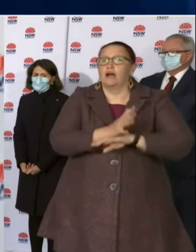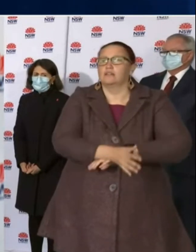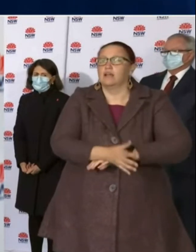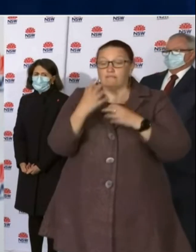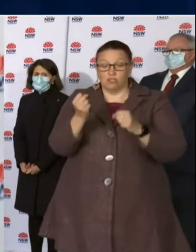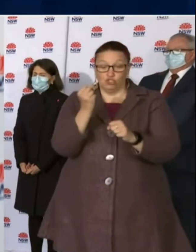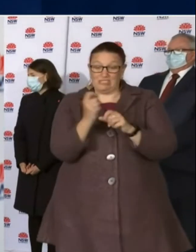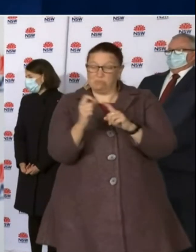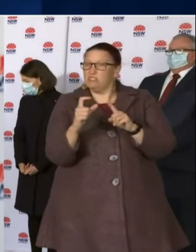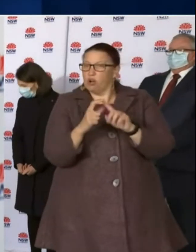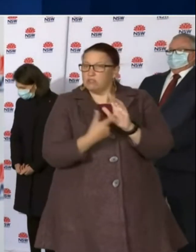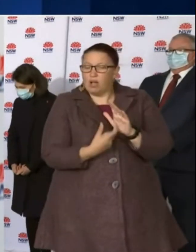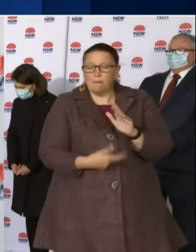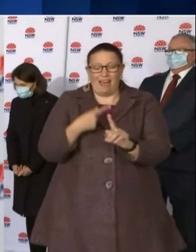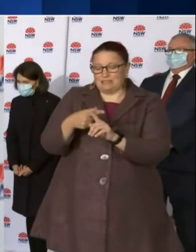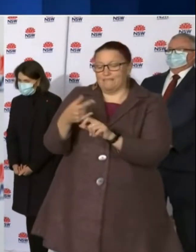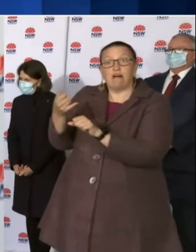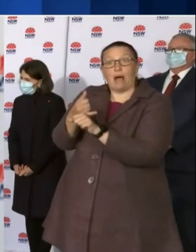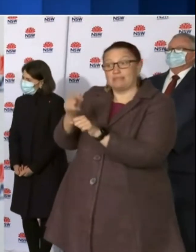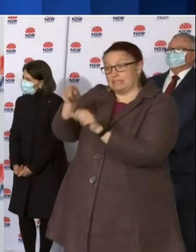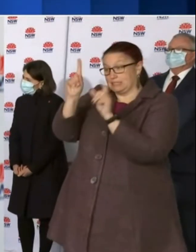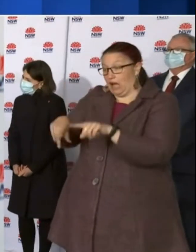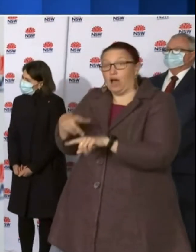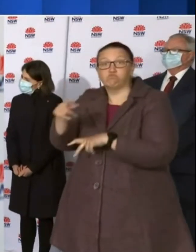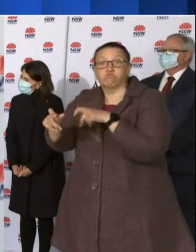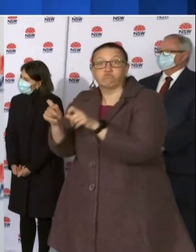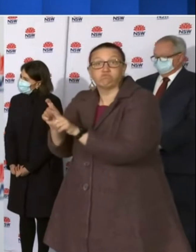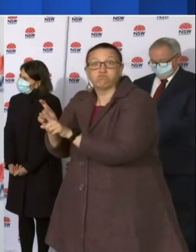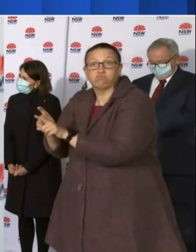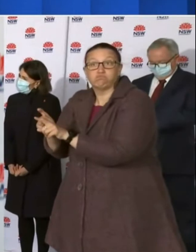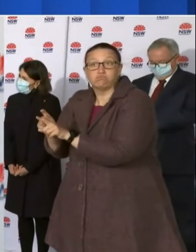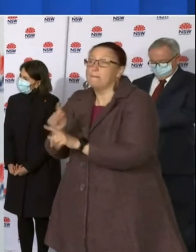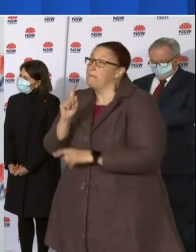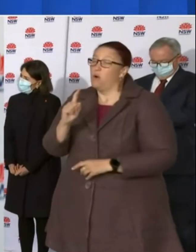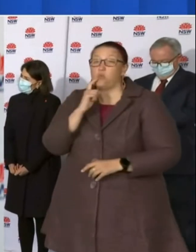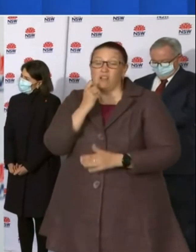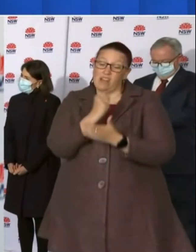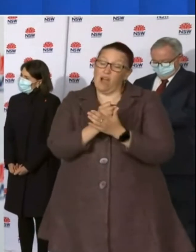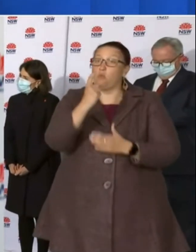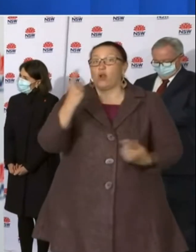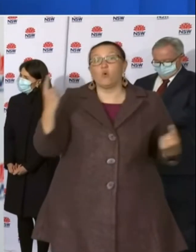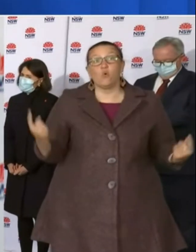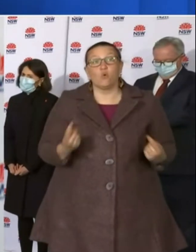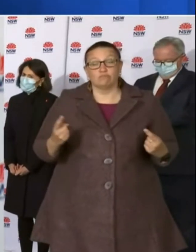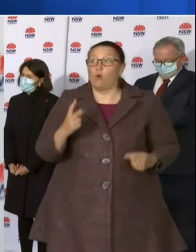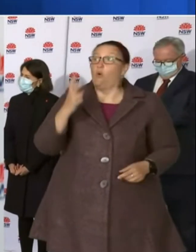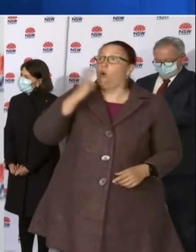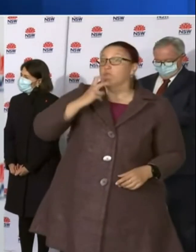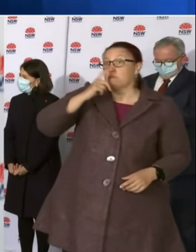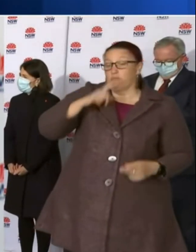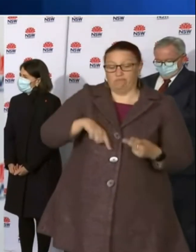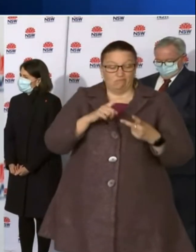as well. But they will prioritise to the elderly potentially, or people with underlying health conditions, because that